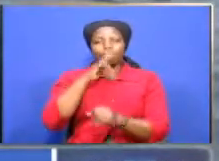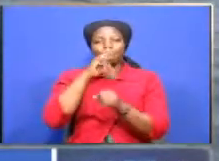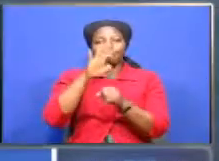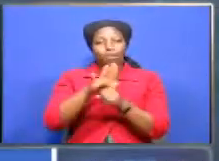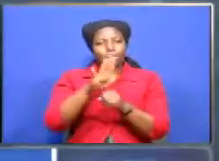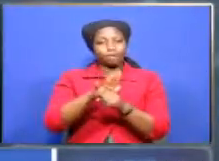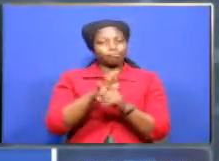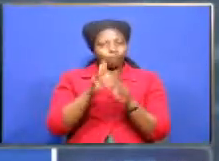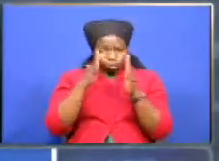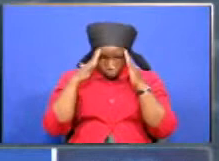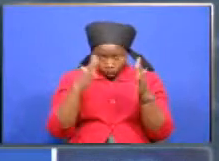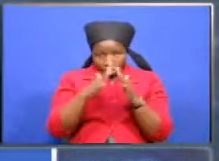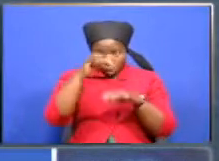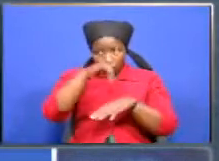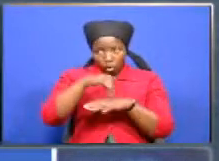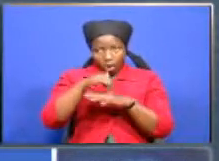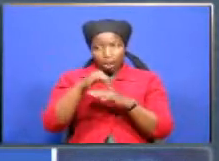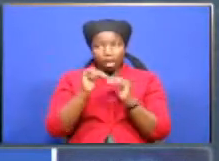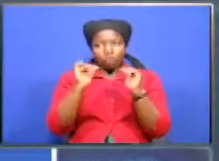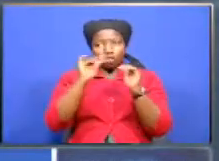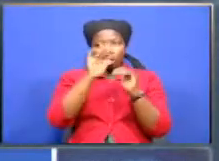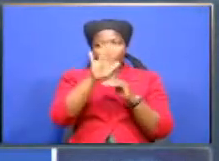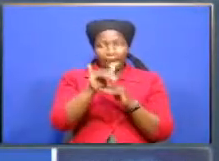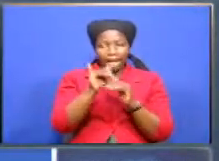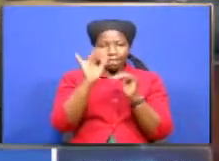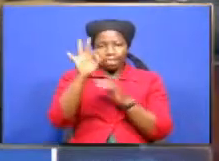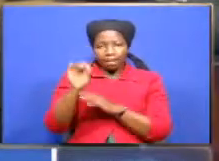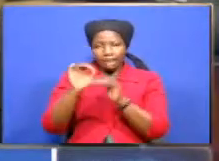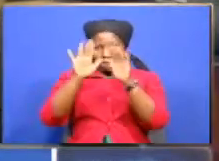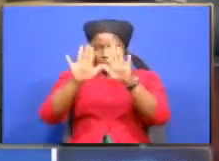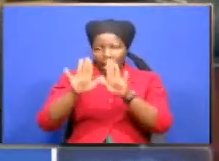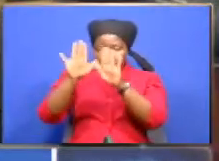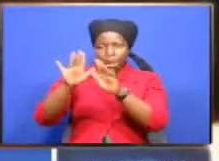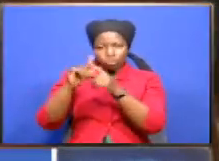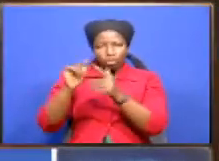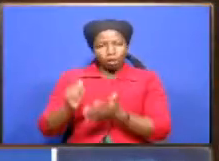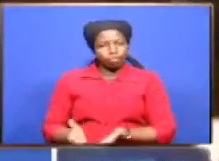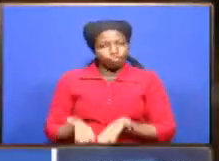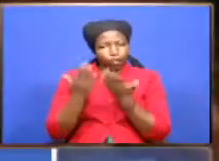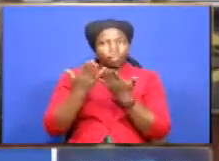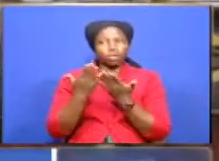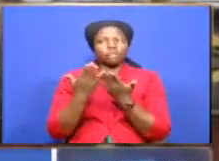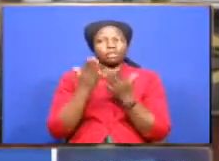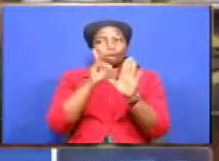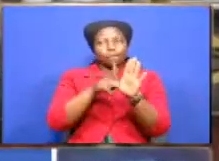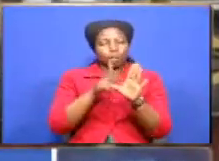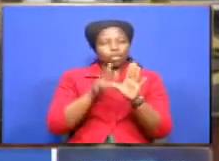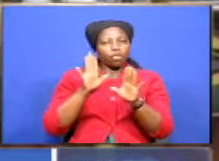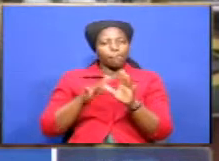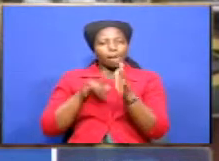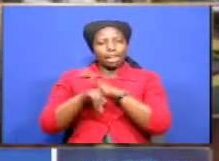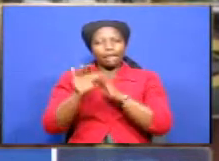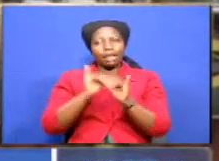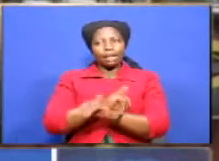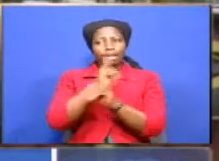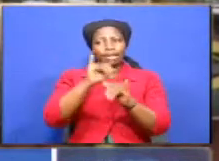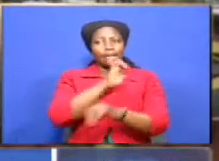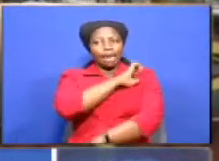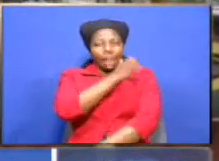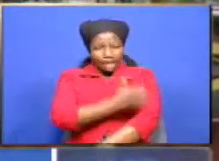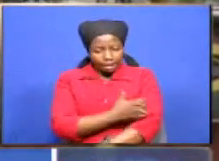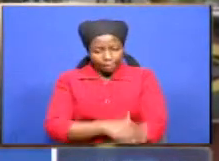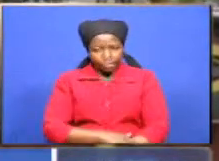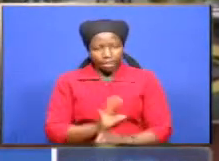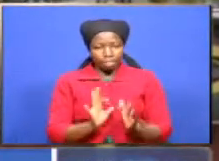dubbed Equal by 30 campaign to advance the participation of the continent's women in the clean energy transition. A joint initiative